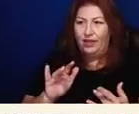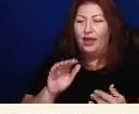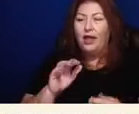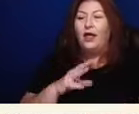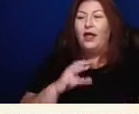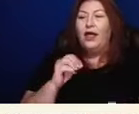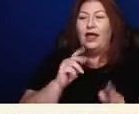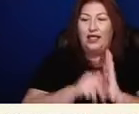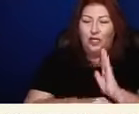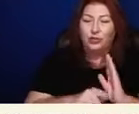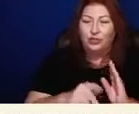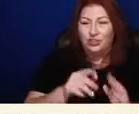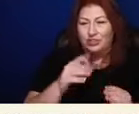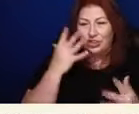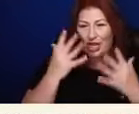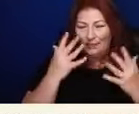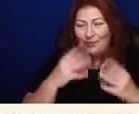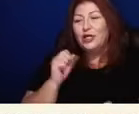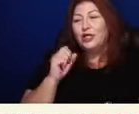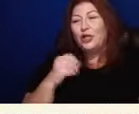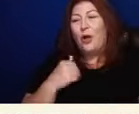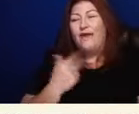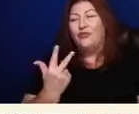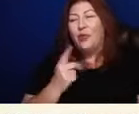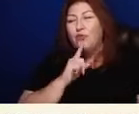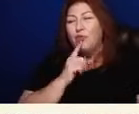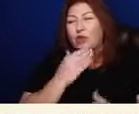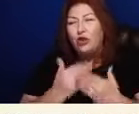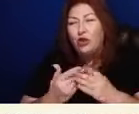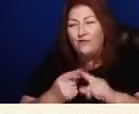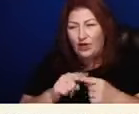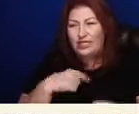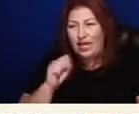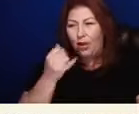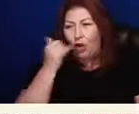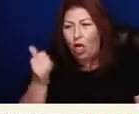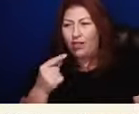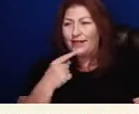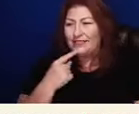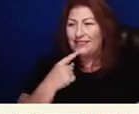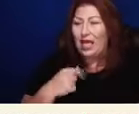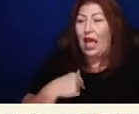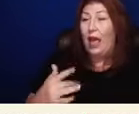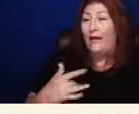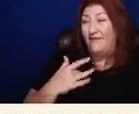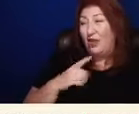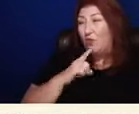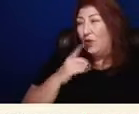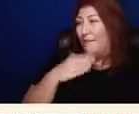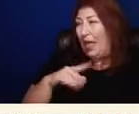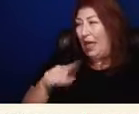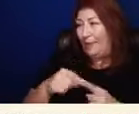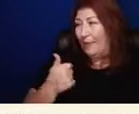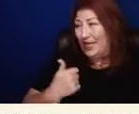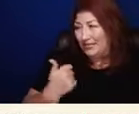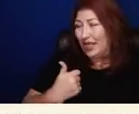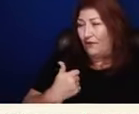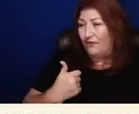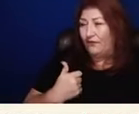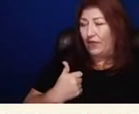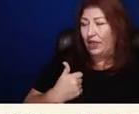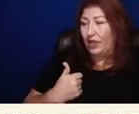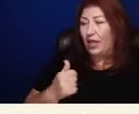a few, like three really good friends that I can call and say, I'm feeling really bad about myself.